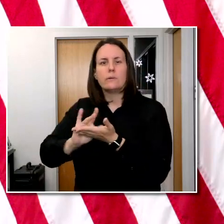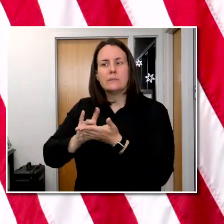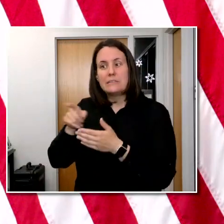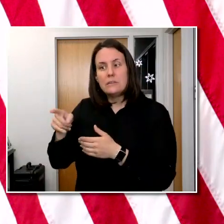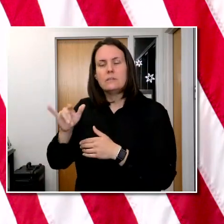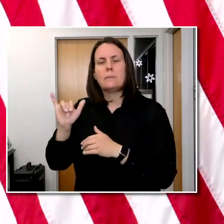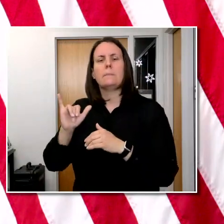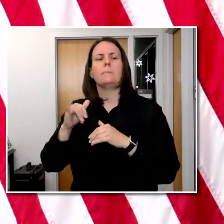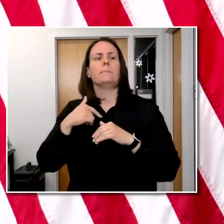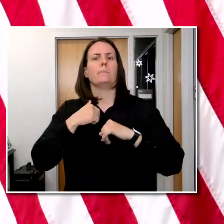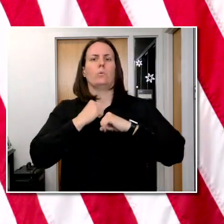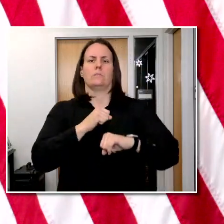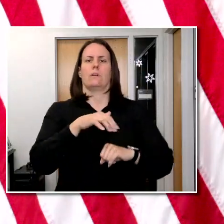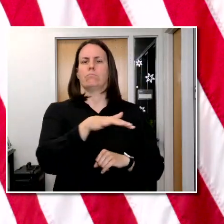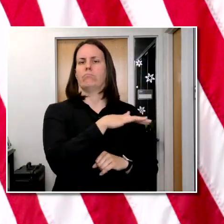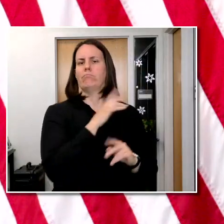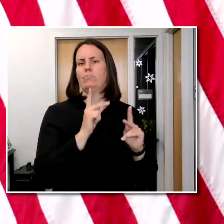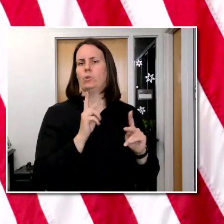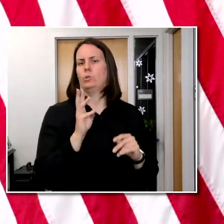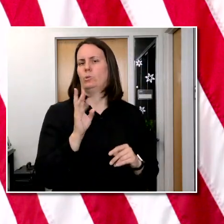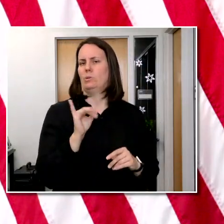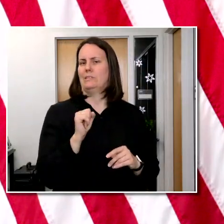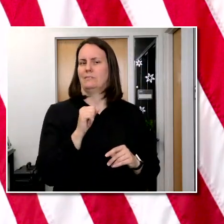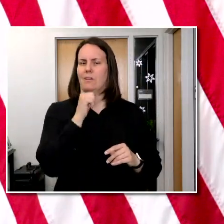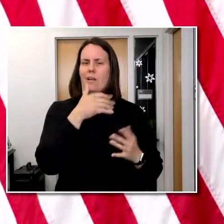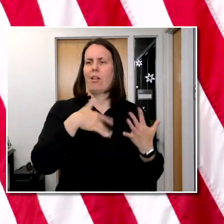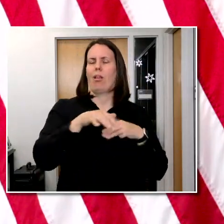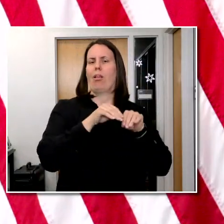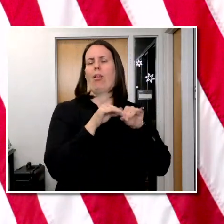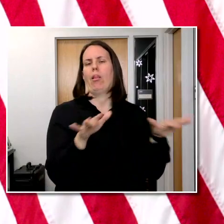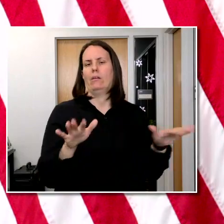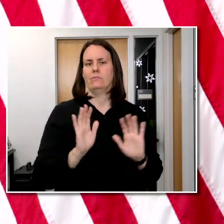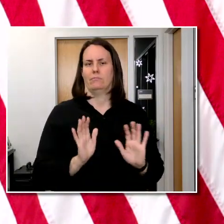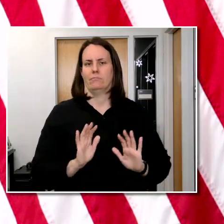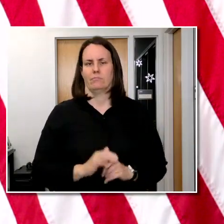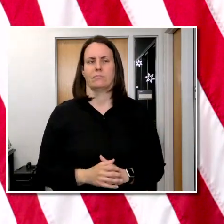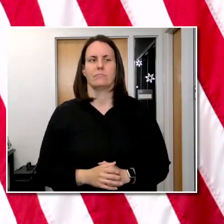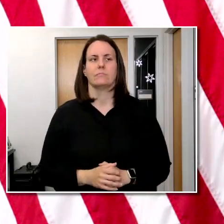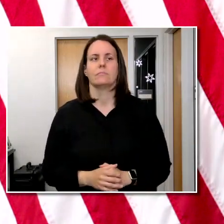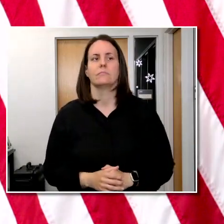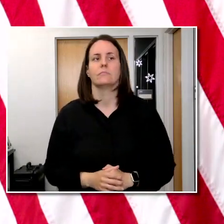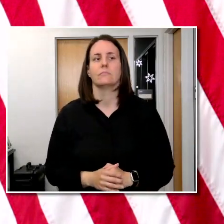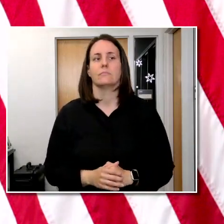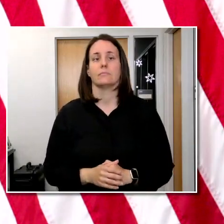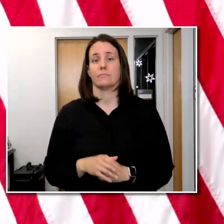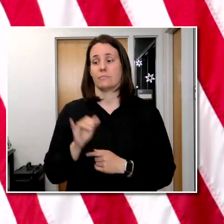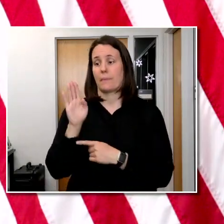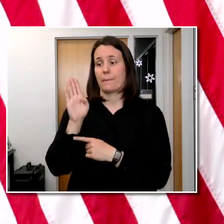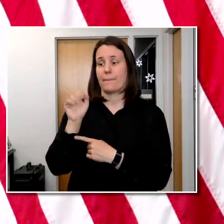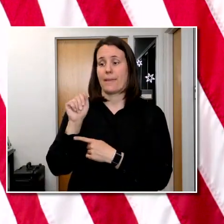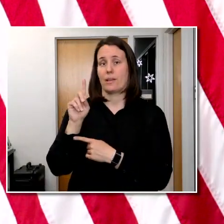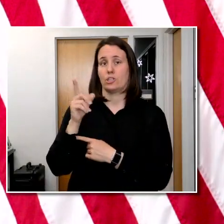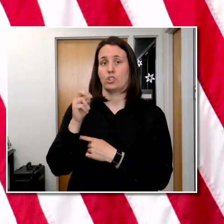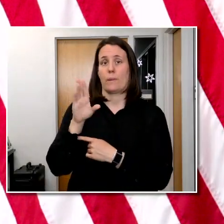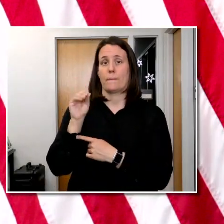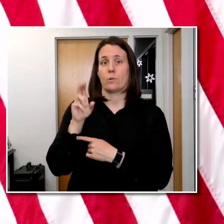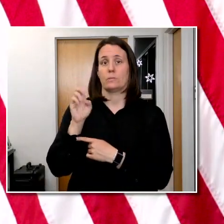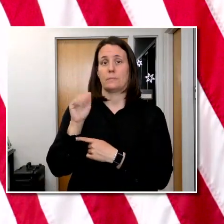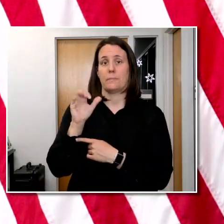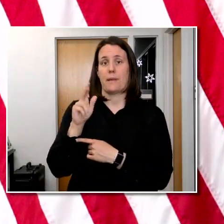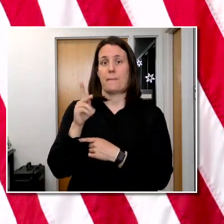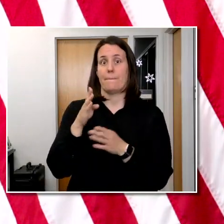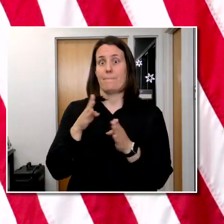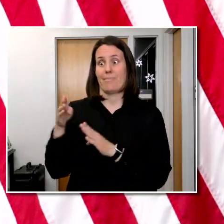the gating criteria that we've established in the Badger Bounce Back Plan indicate, we still are seeing